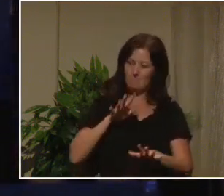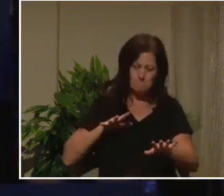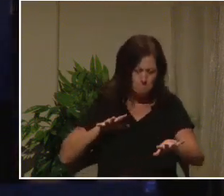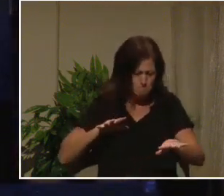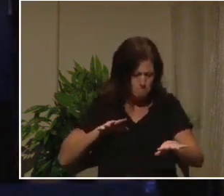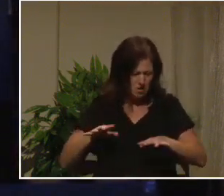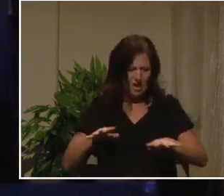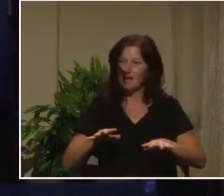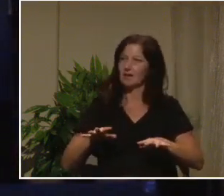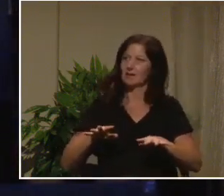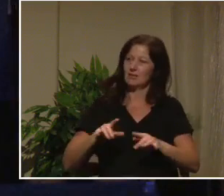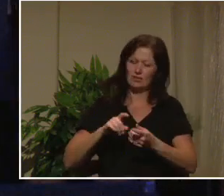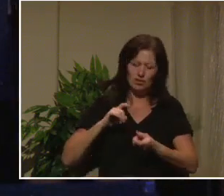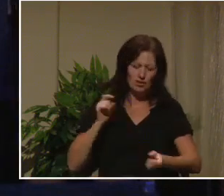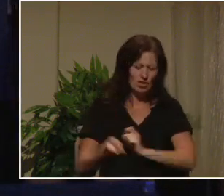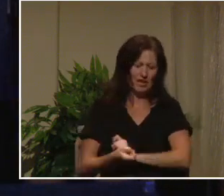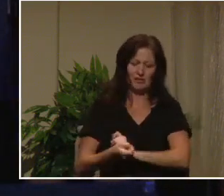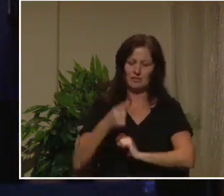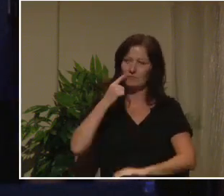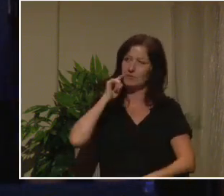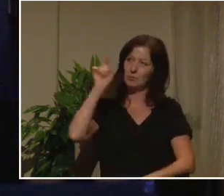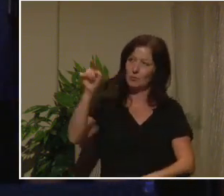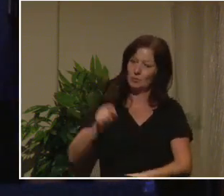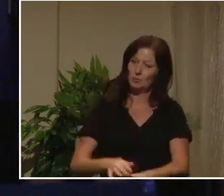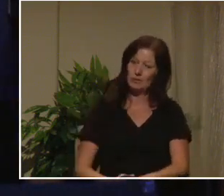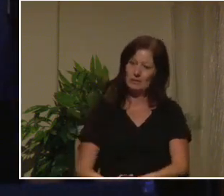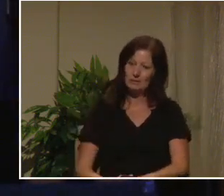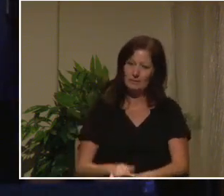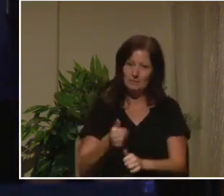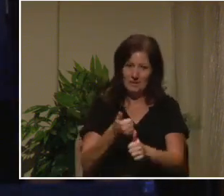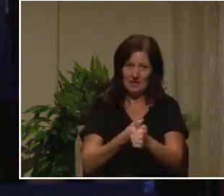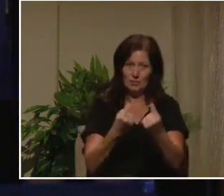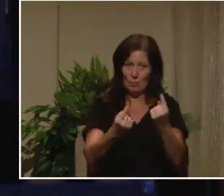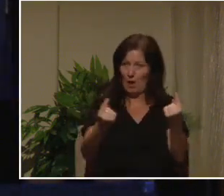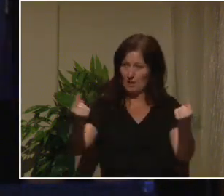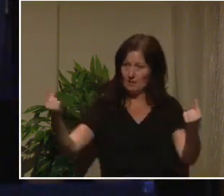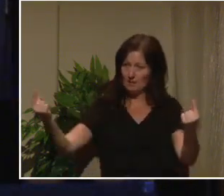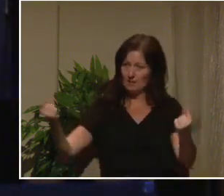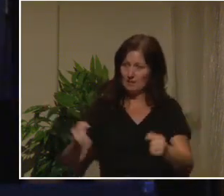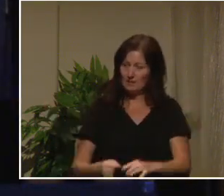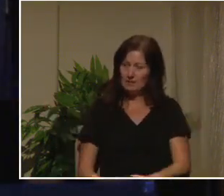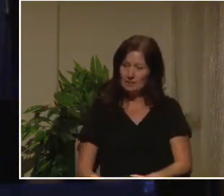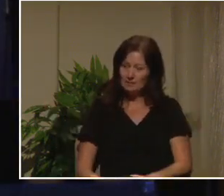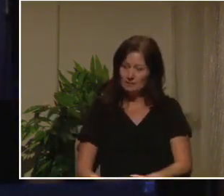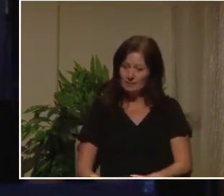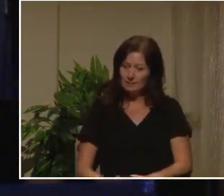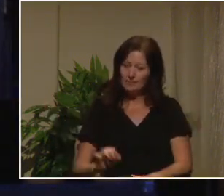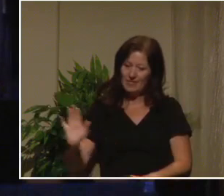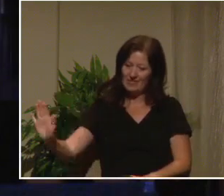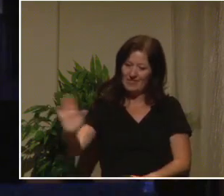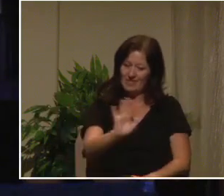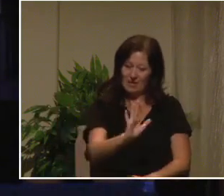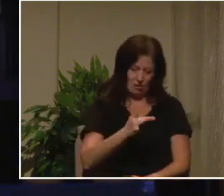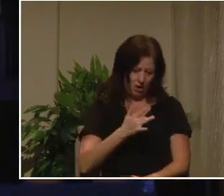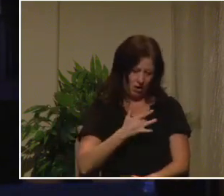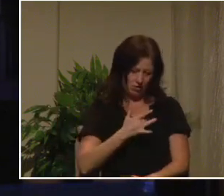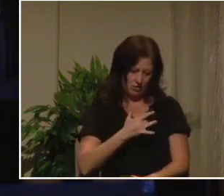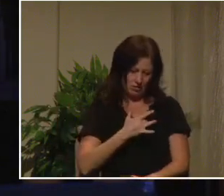are. Lord, hear each one of us as we speak in the quiet of our hearts to you